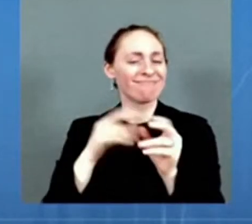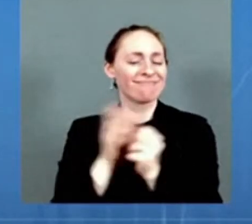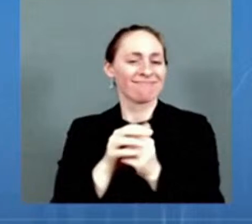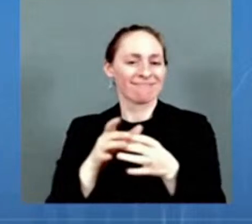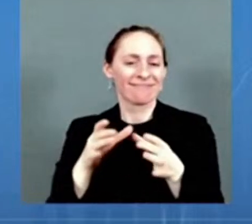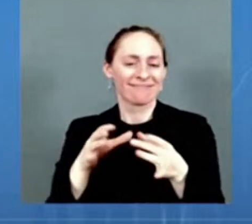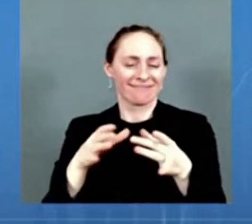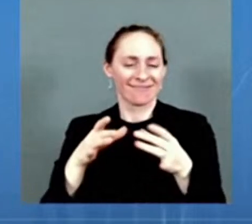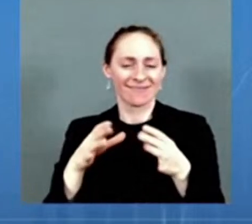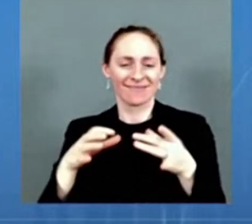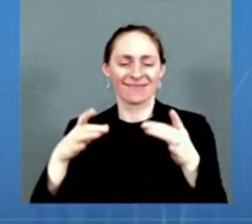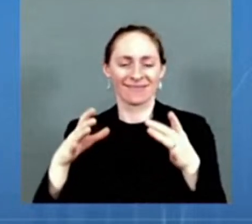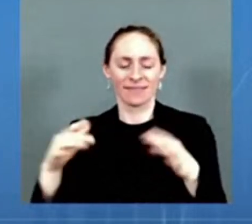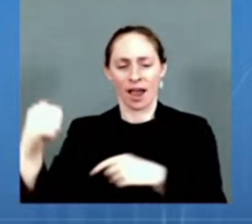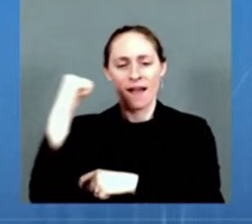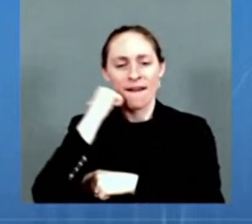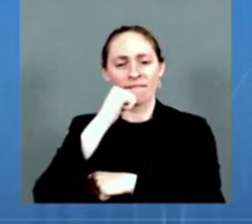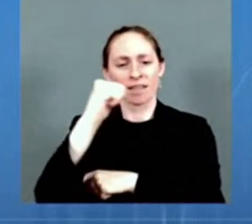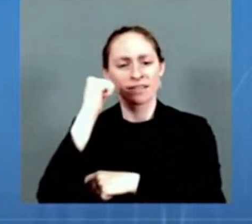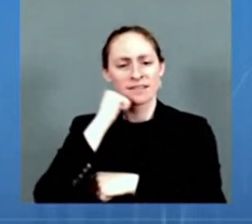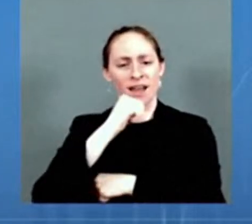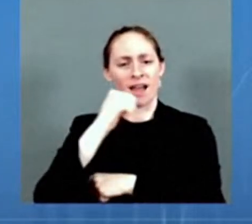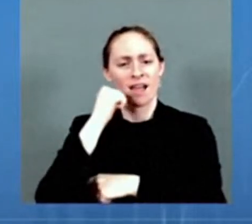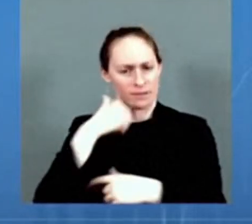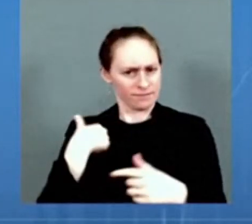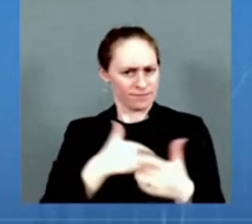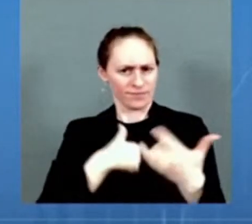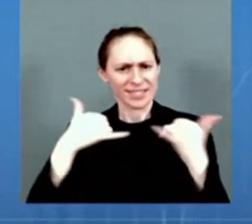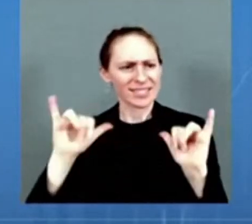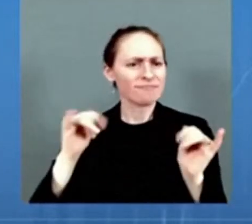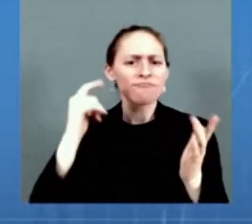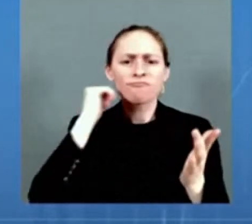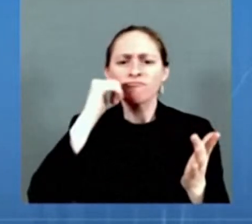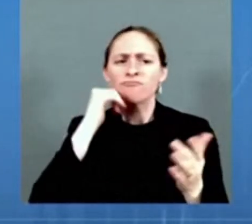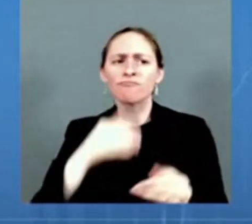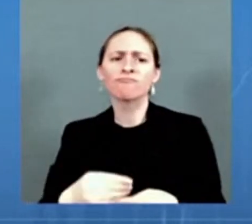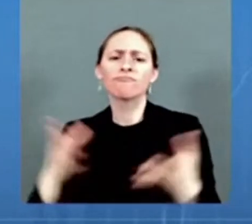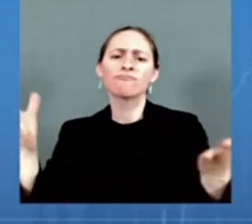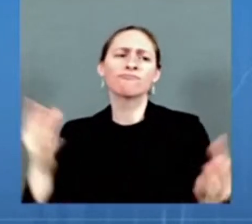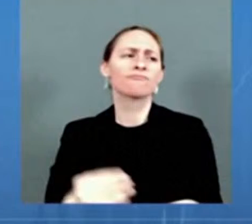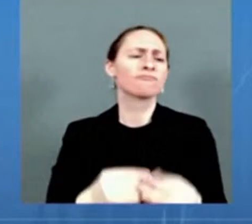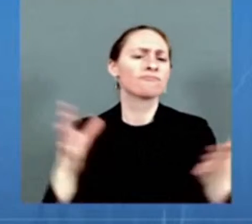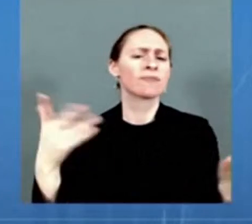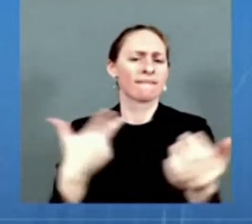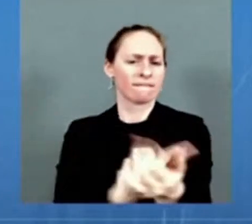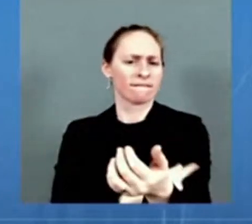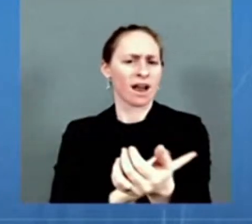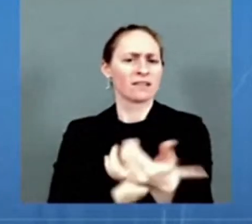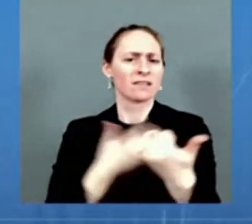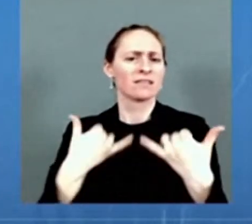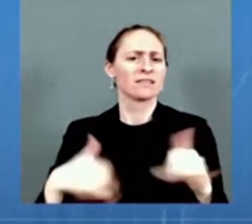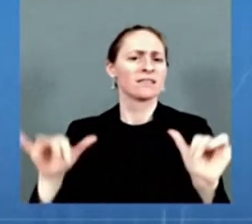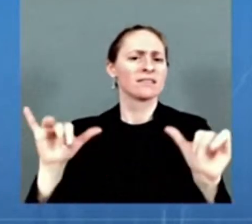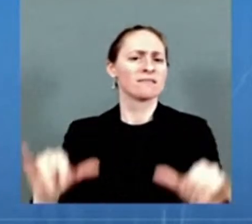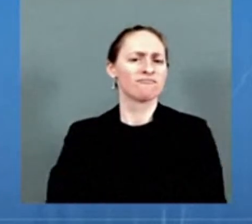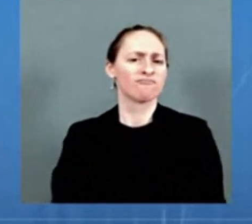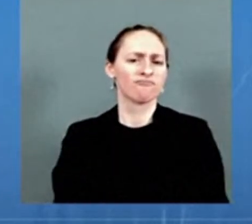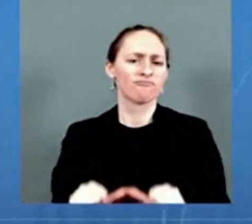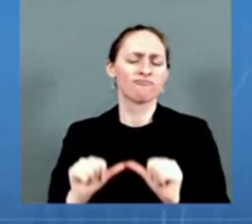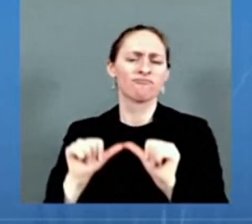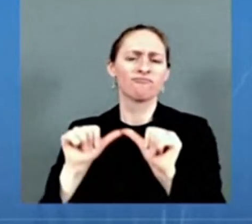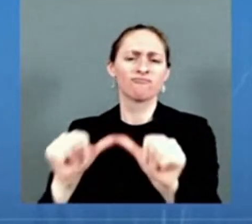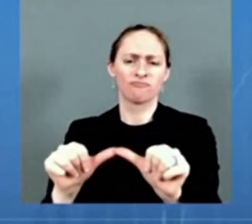As I said earlier, it's really important to emphasize the importance of everybody getting their booster, but particularly